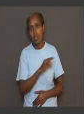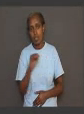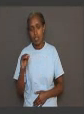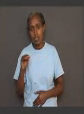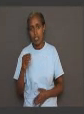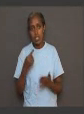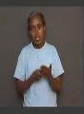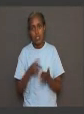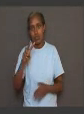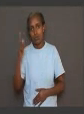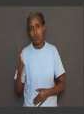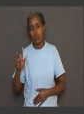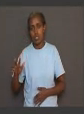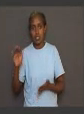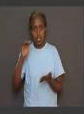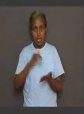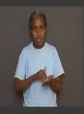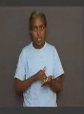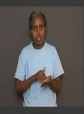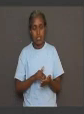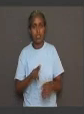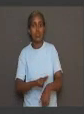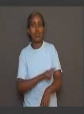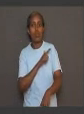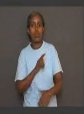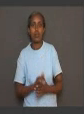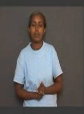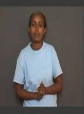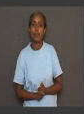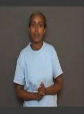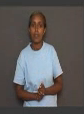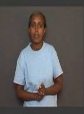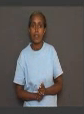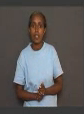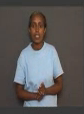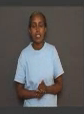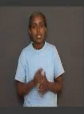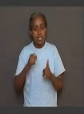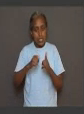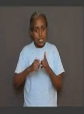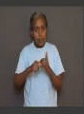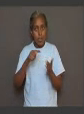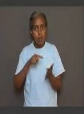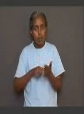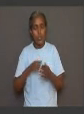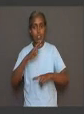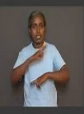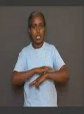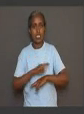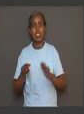is 2/3 again as long. The terminal point rests